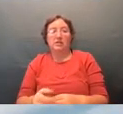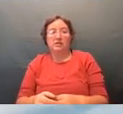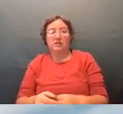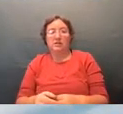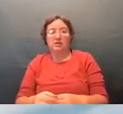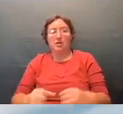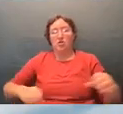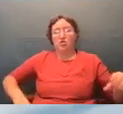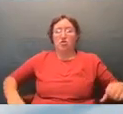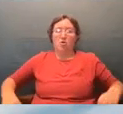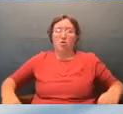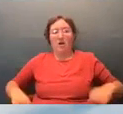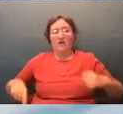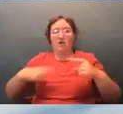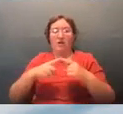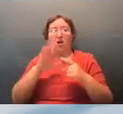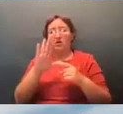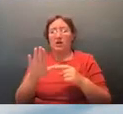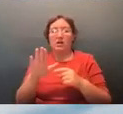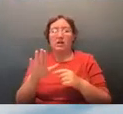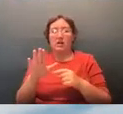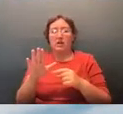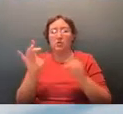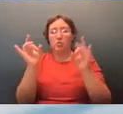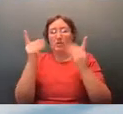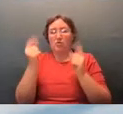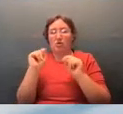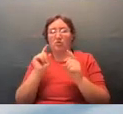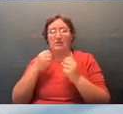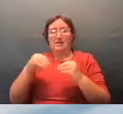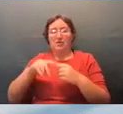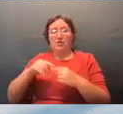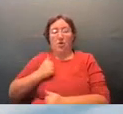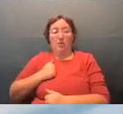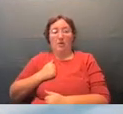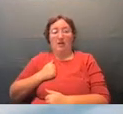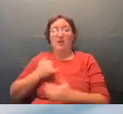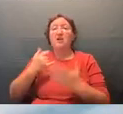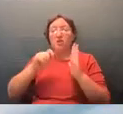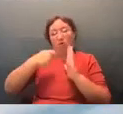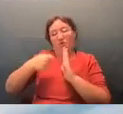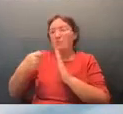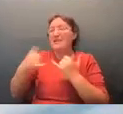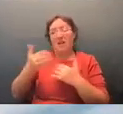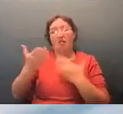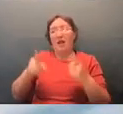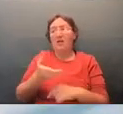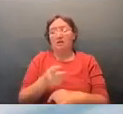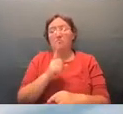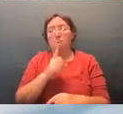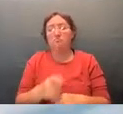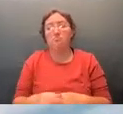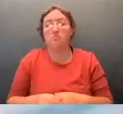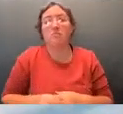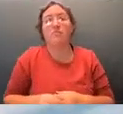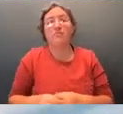off his wares that he wants to sell to the military. Filming still occurs out here, and this is a